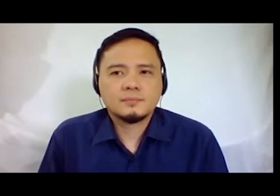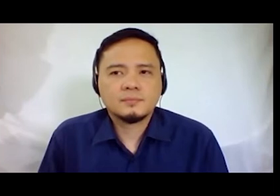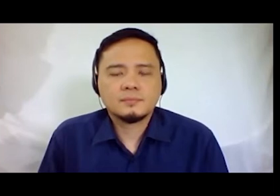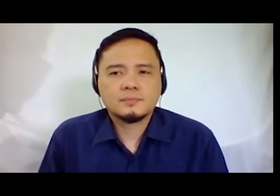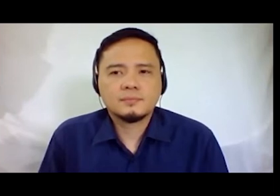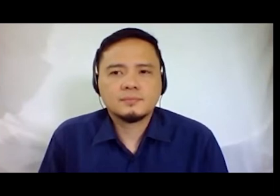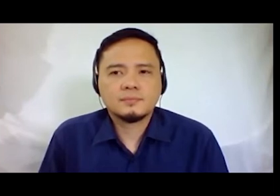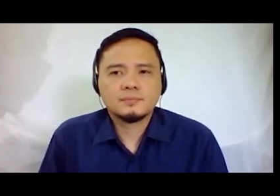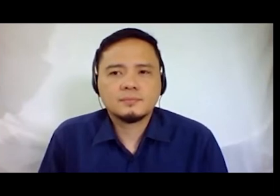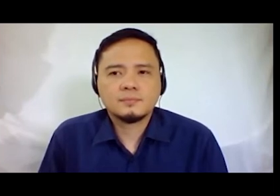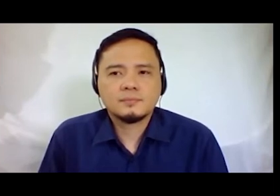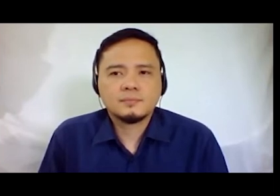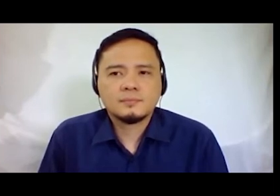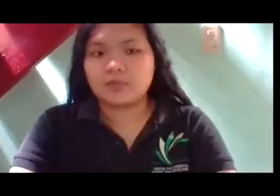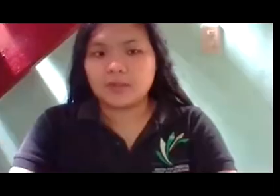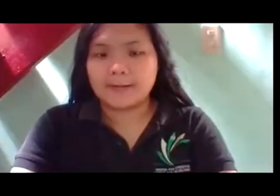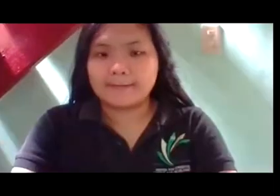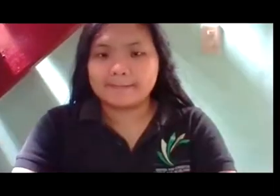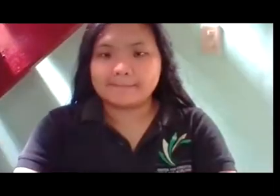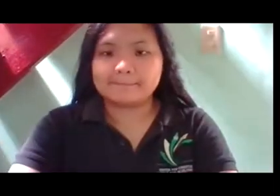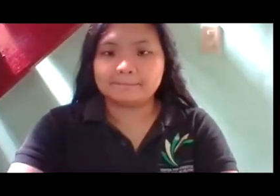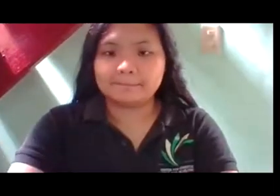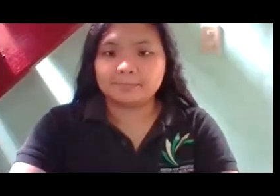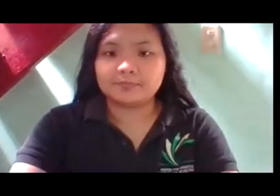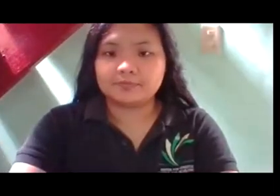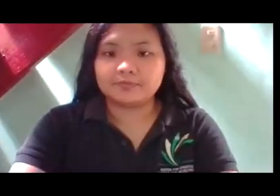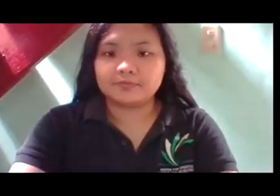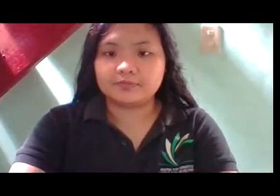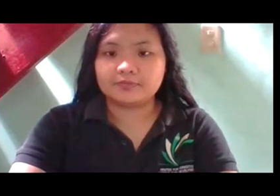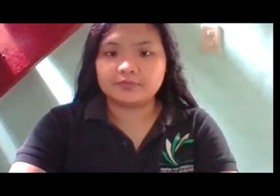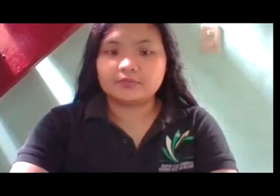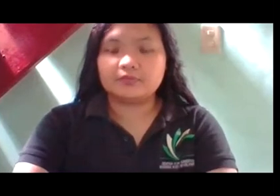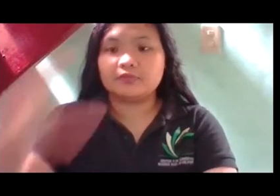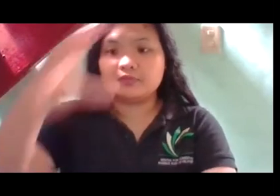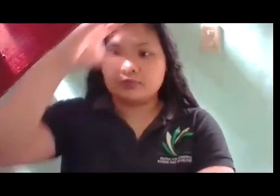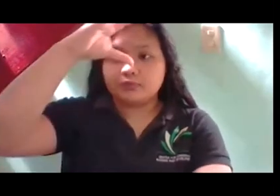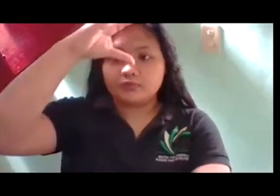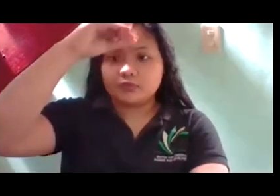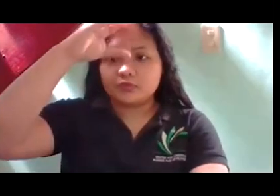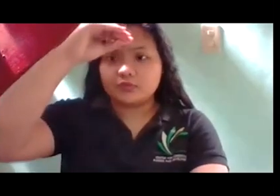Okay, can you go back up to number 9?